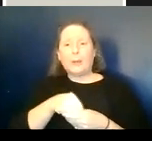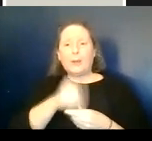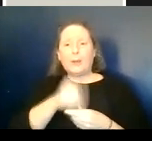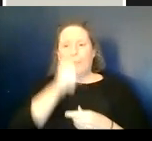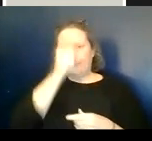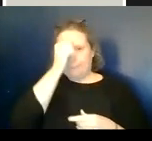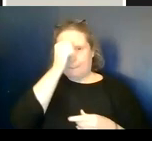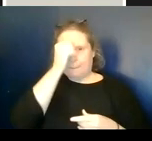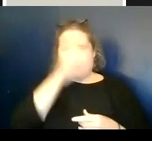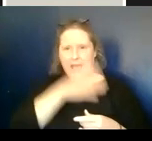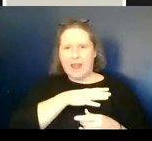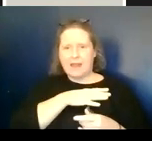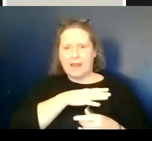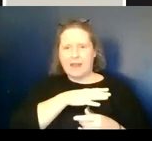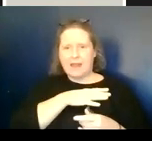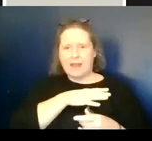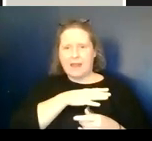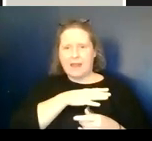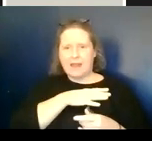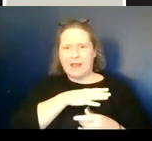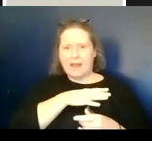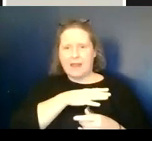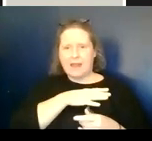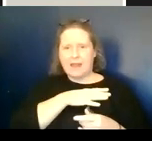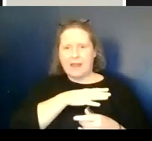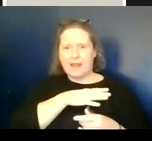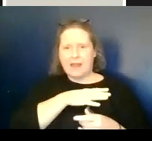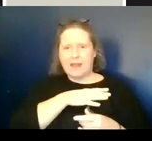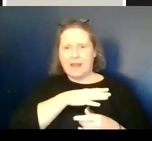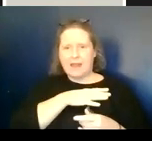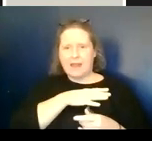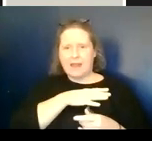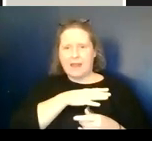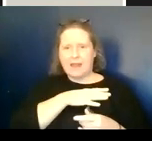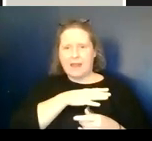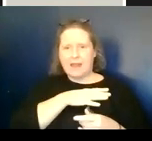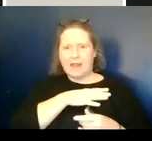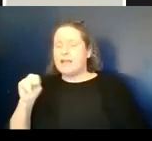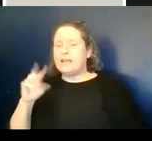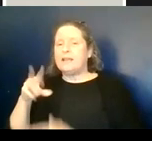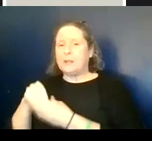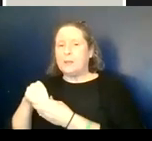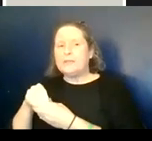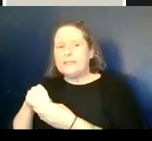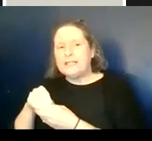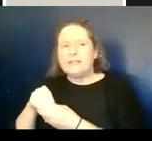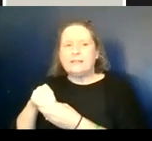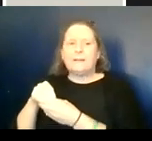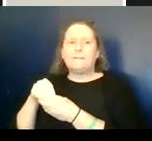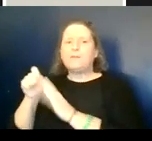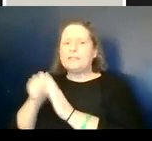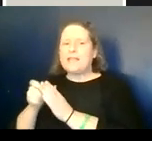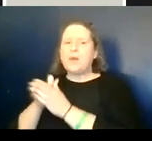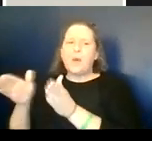violence. Both projects work to transform the service delivery system and update policies, and so